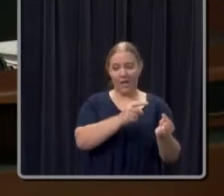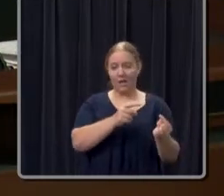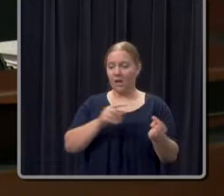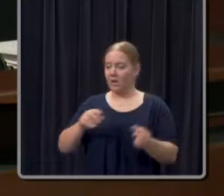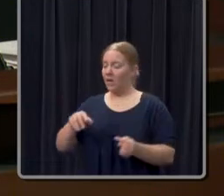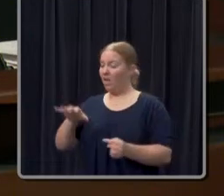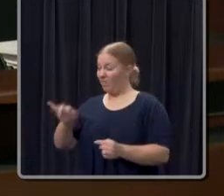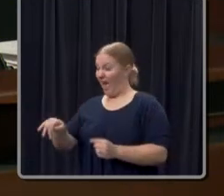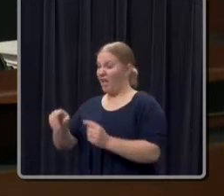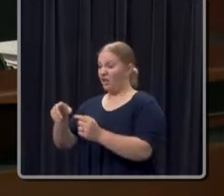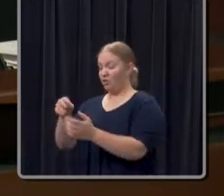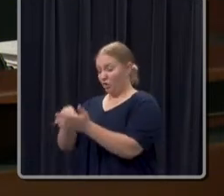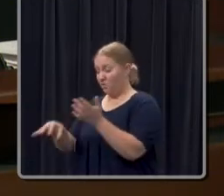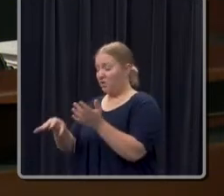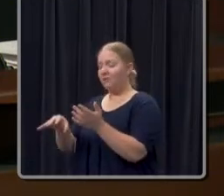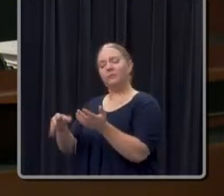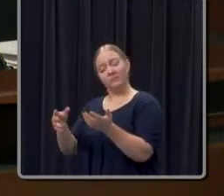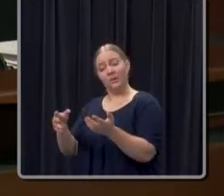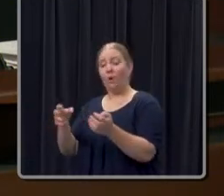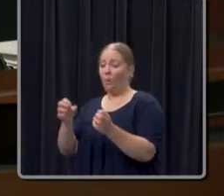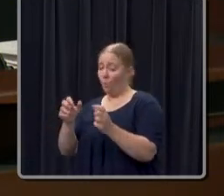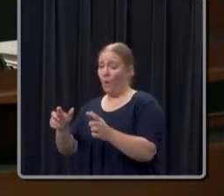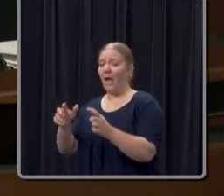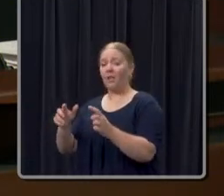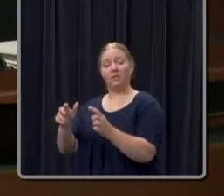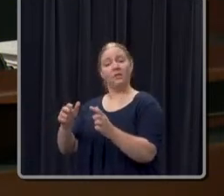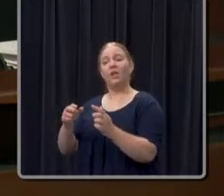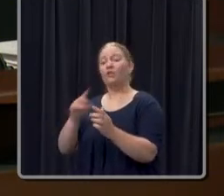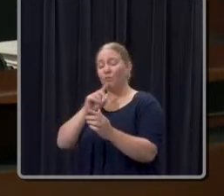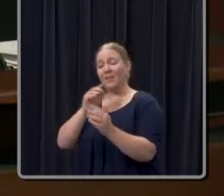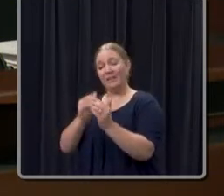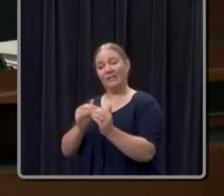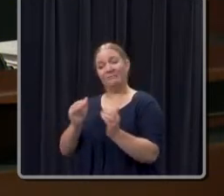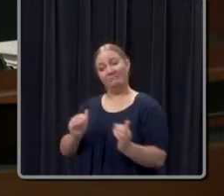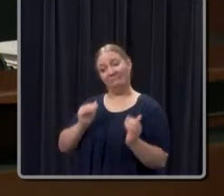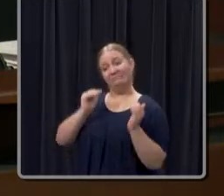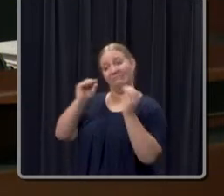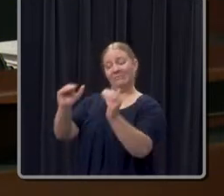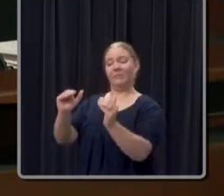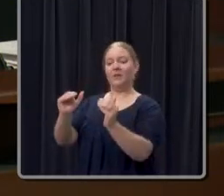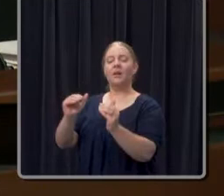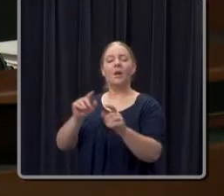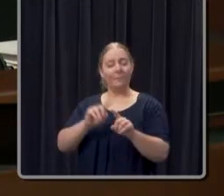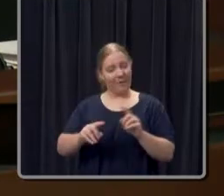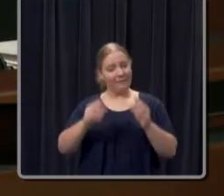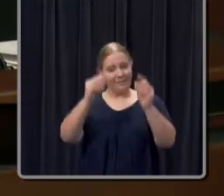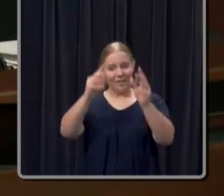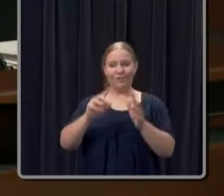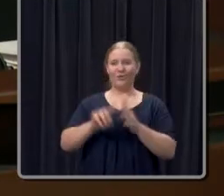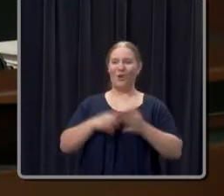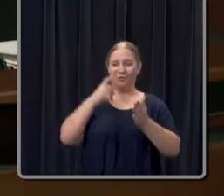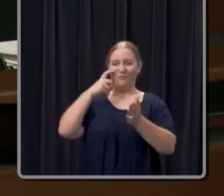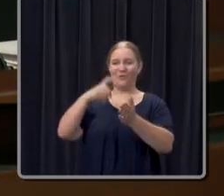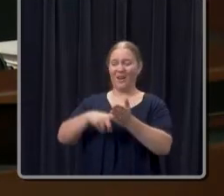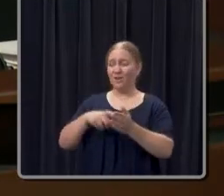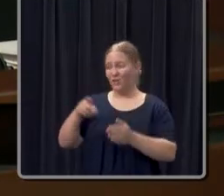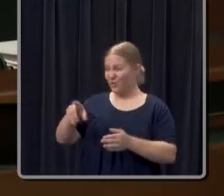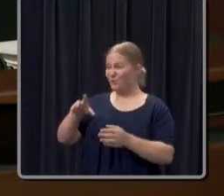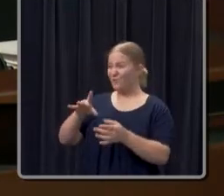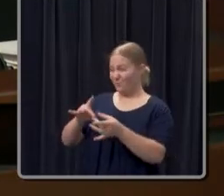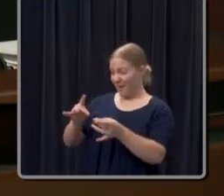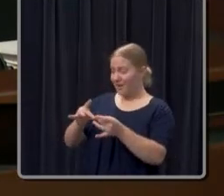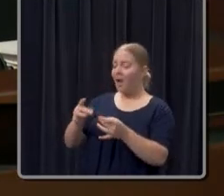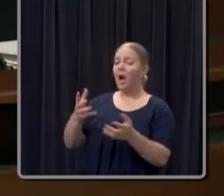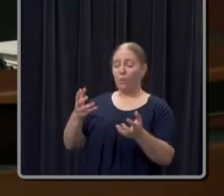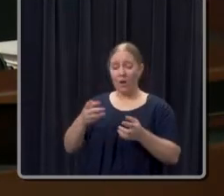Bob who's, they're beyond what we're teaching, right? But they're recognizing that, and that's one of the things you've talked about. I'd love